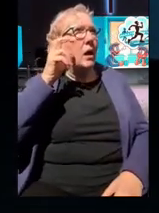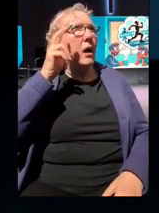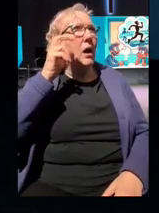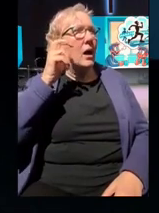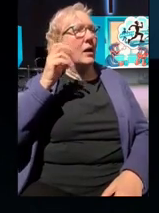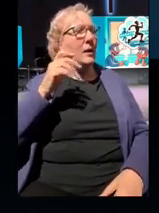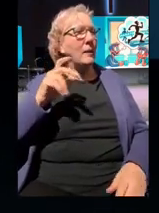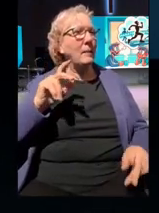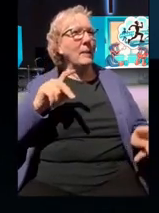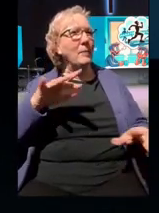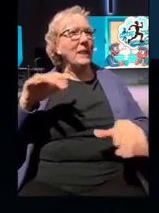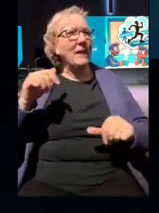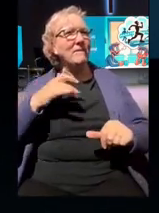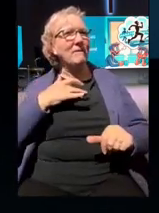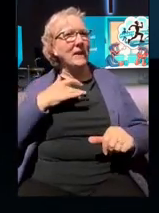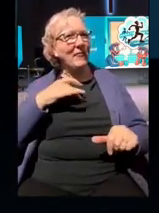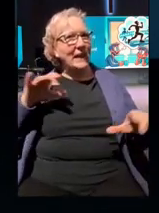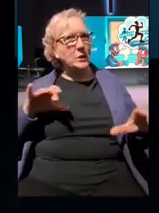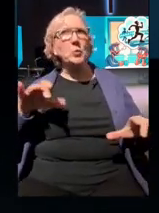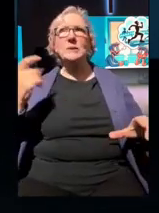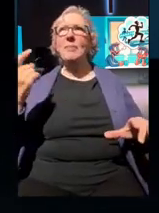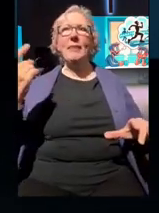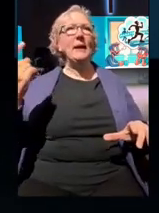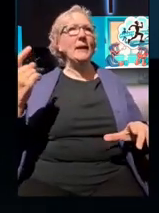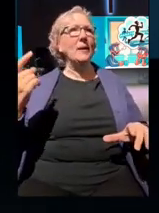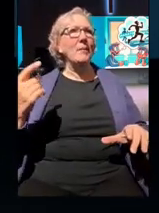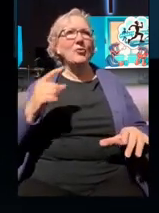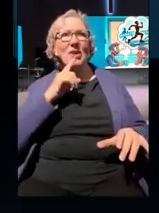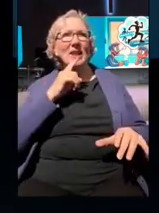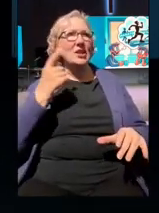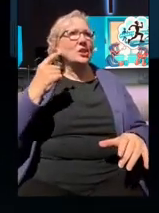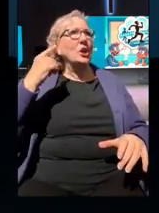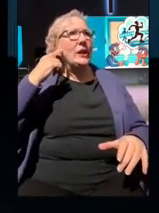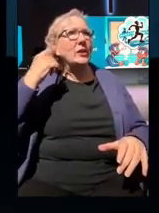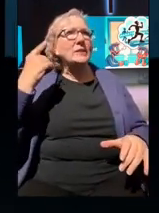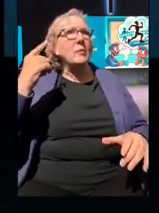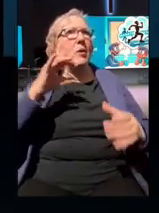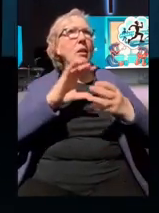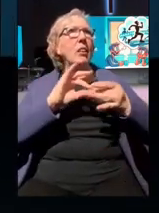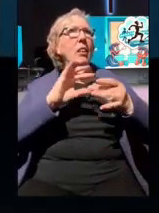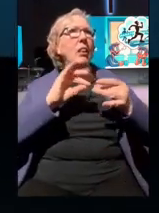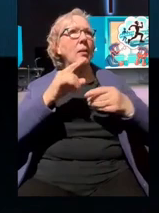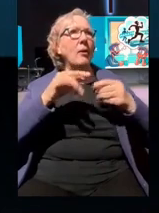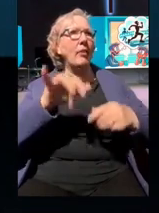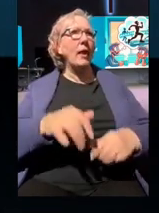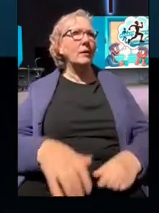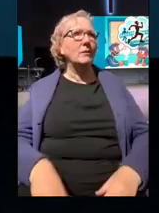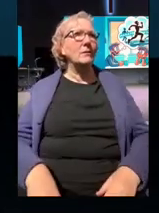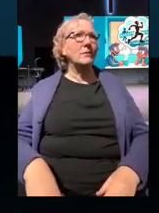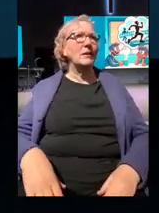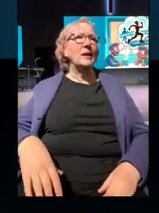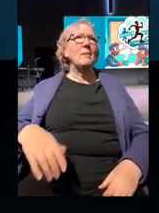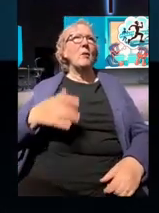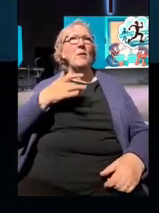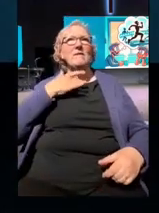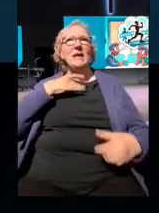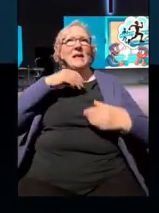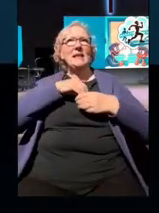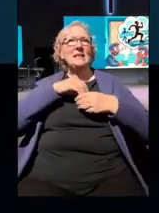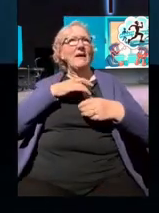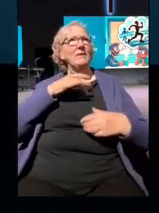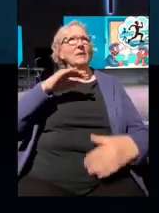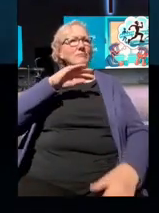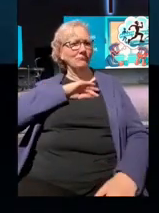it, when all they've really heard is someone talk about doing stuff about it. But we feel that inside. Like, you could hear